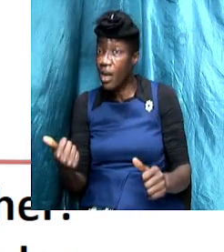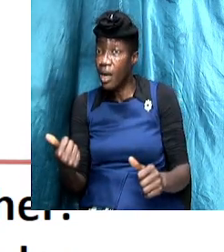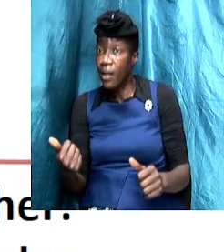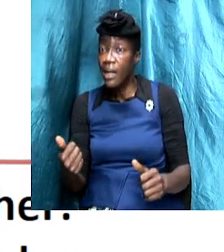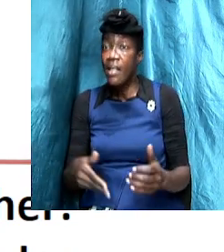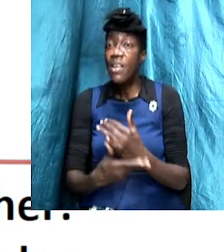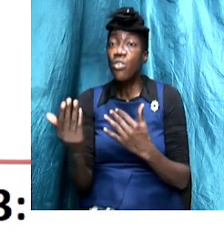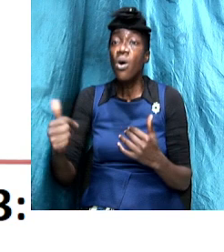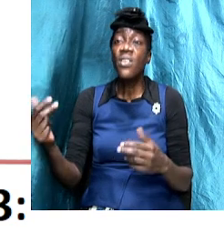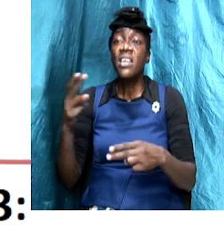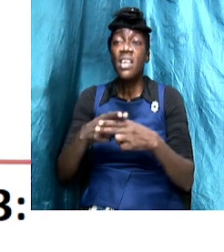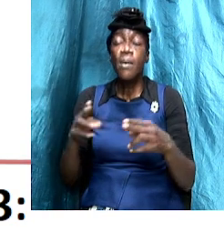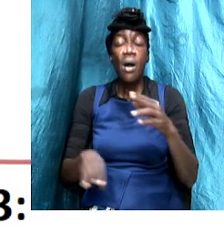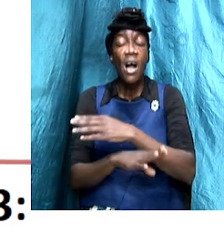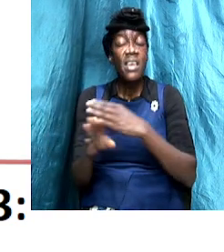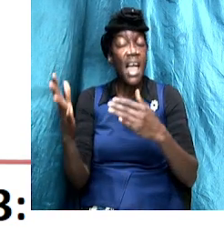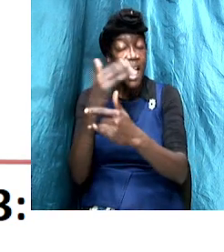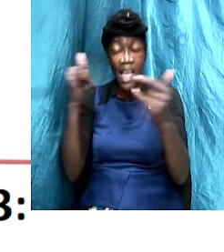second edition, page